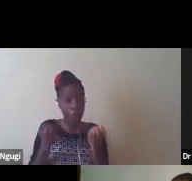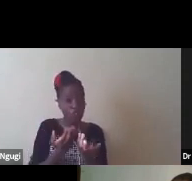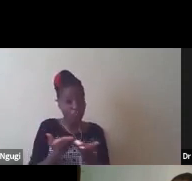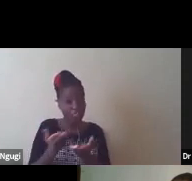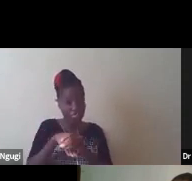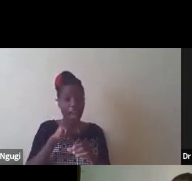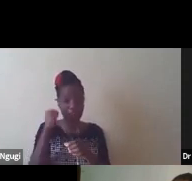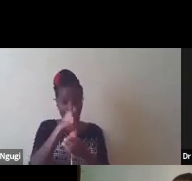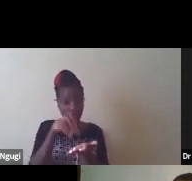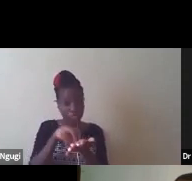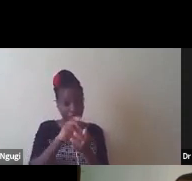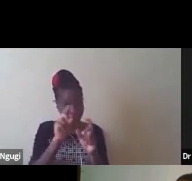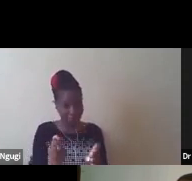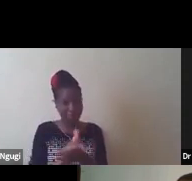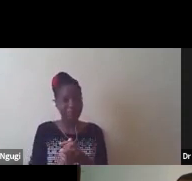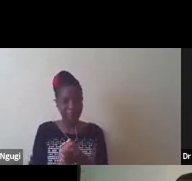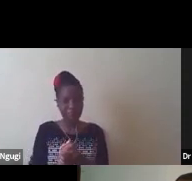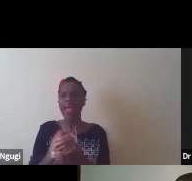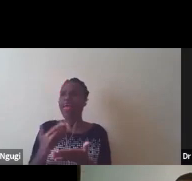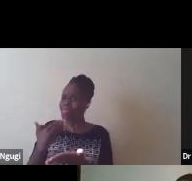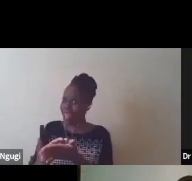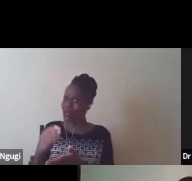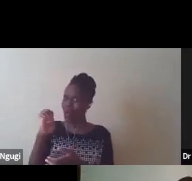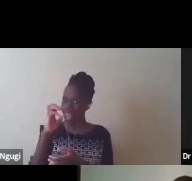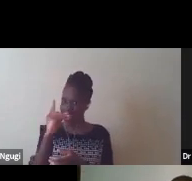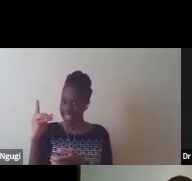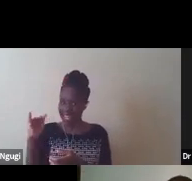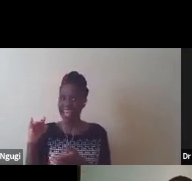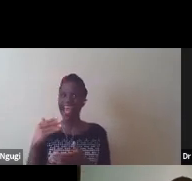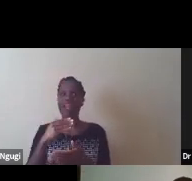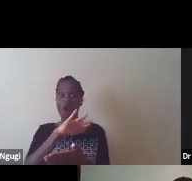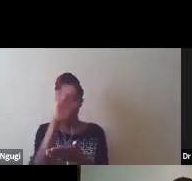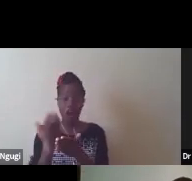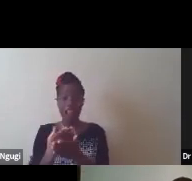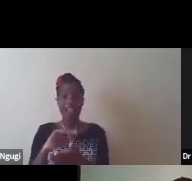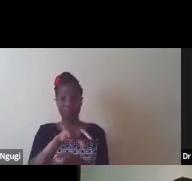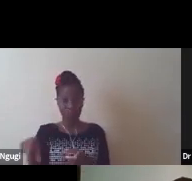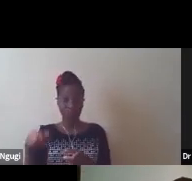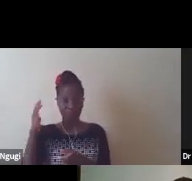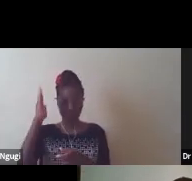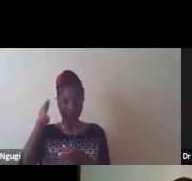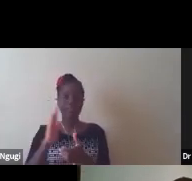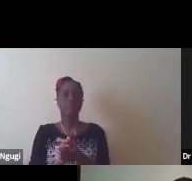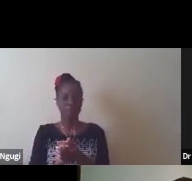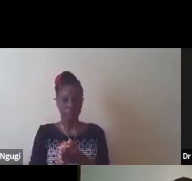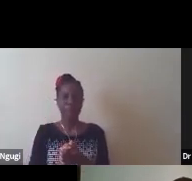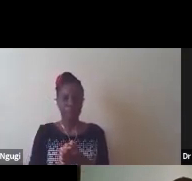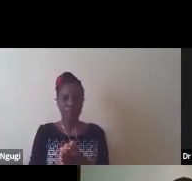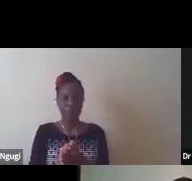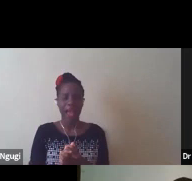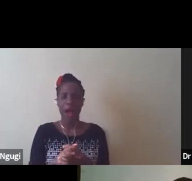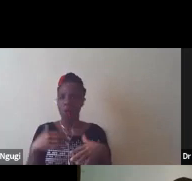Yeah, so thank you, Eddie, and all our viewers and the panelists. I think this has